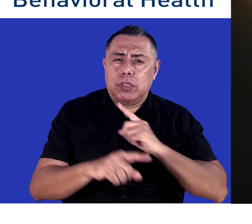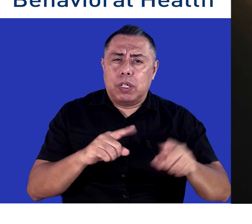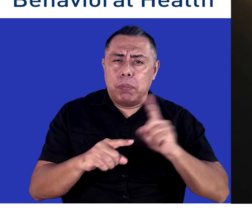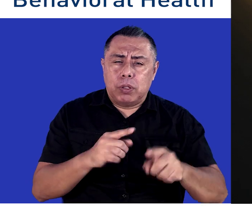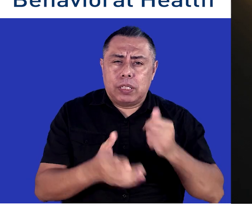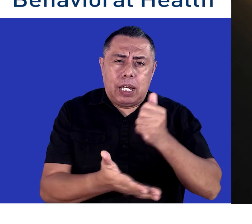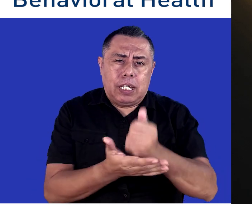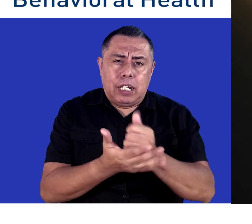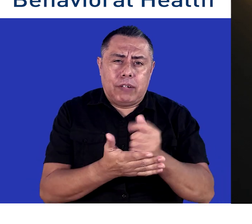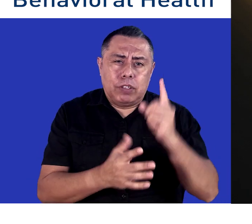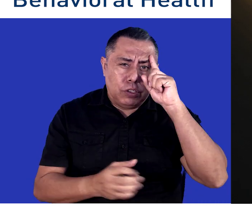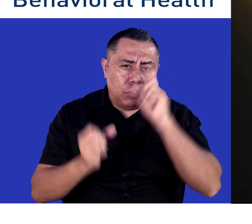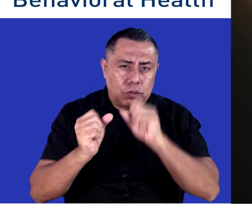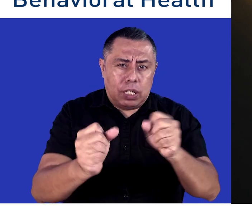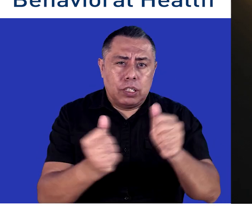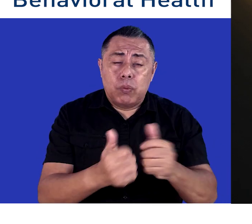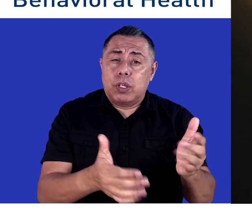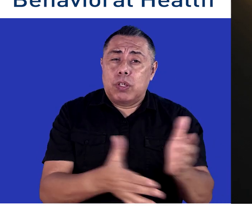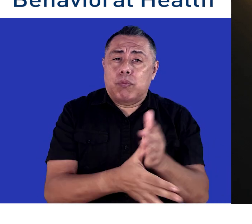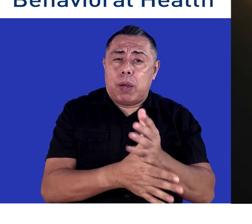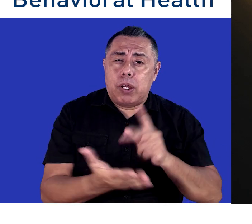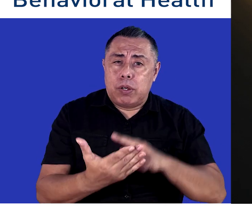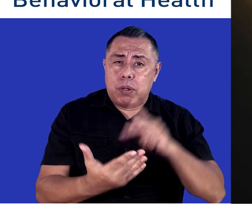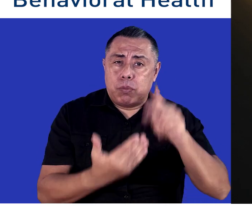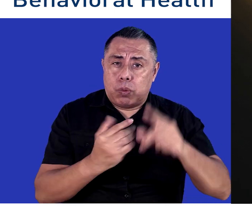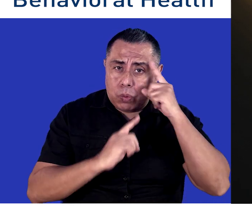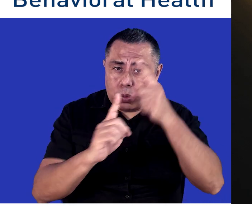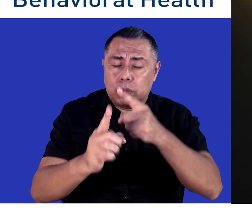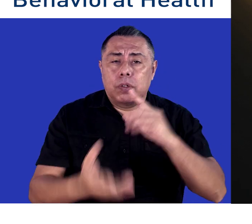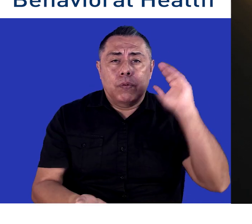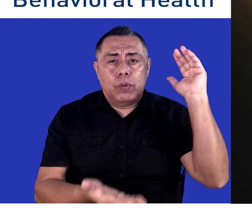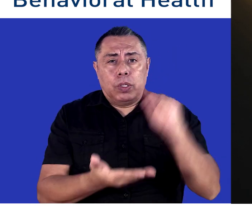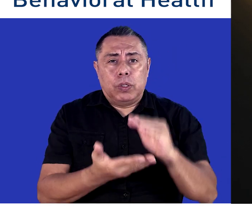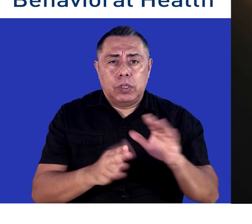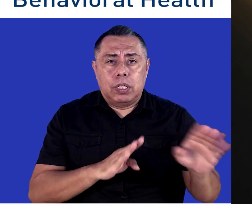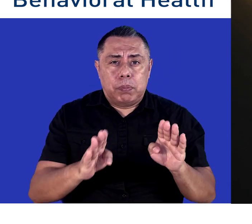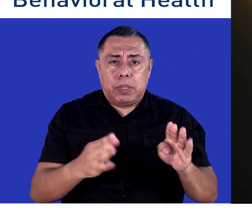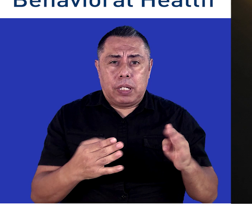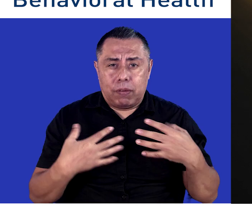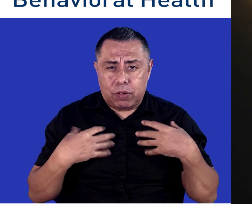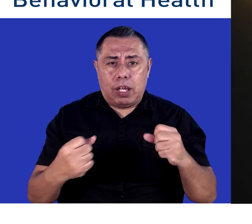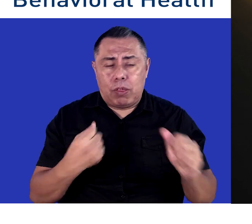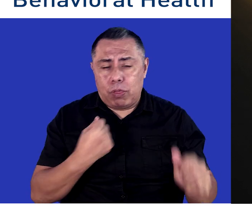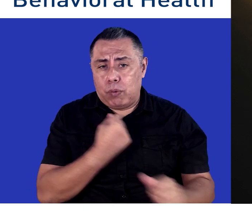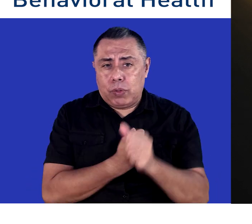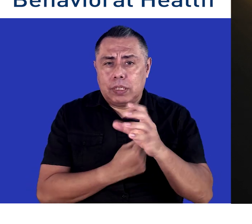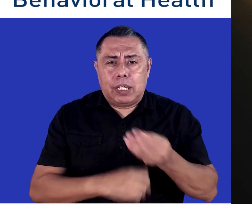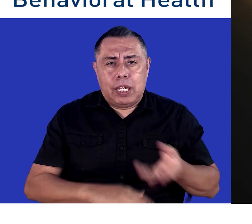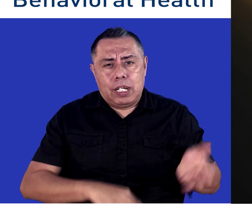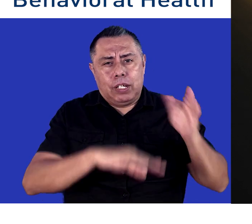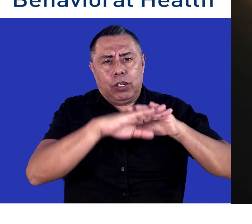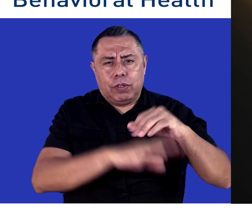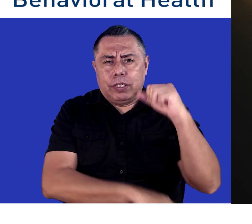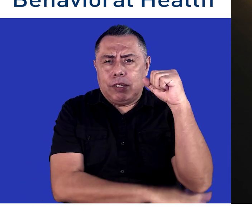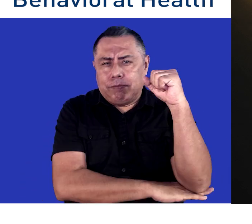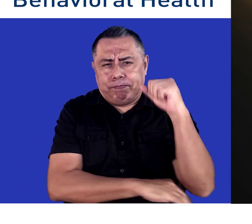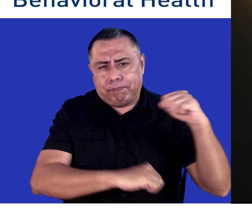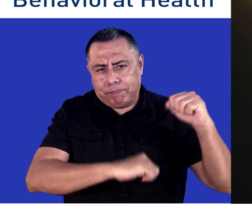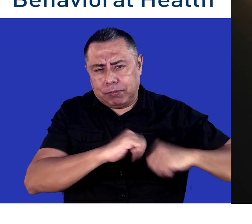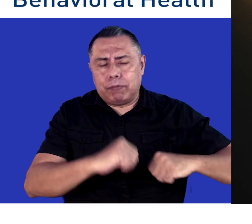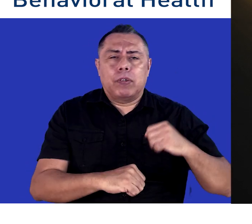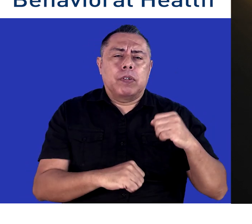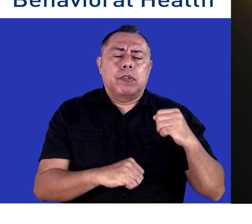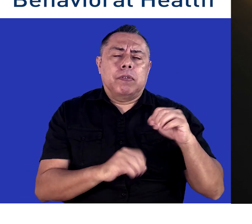BRAF, utilized a multi-intervention strategy with the primary program goals of reducing behavioral health